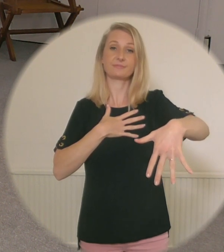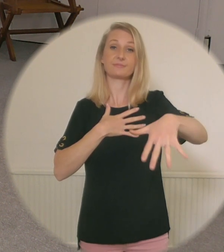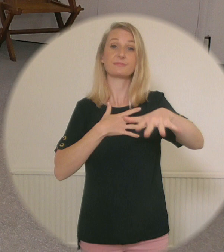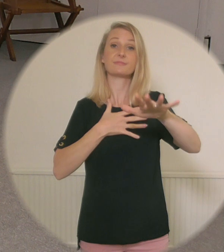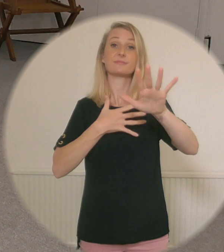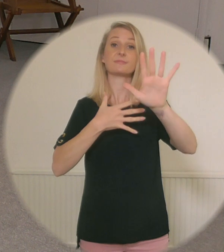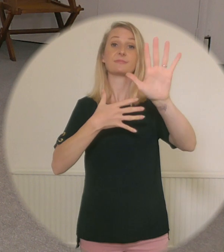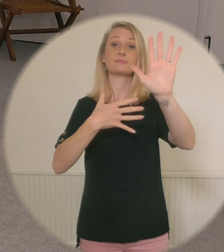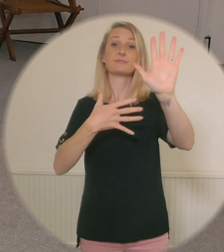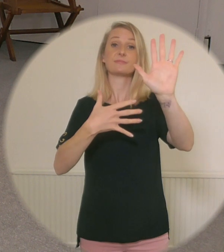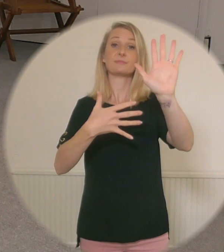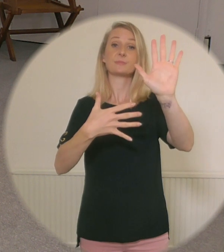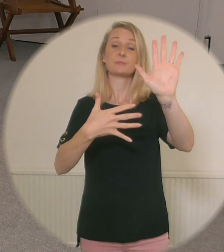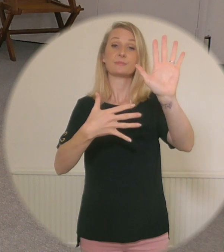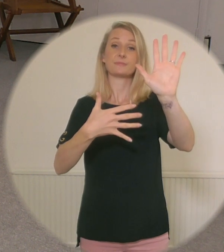Inhale.